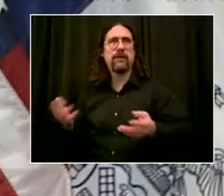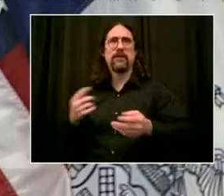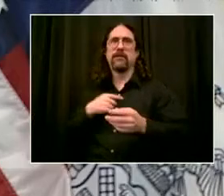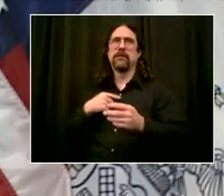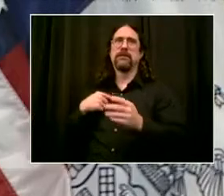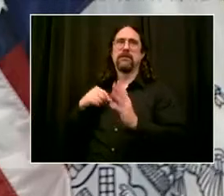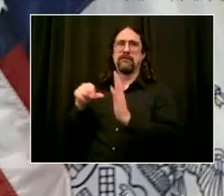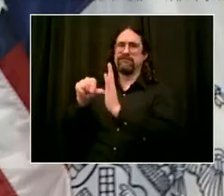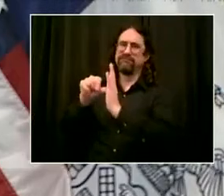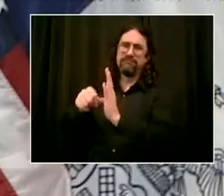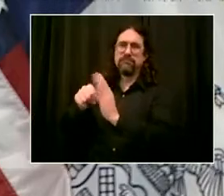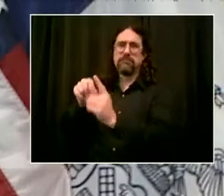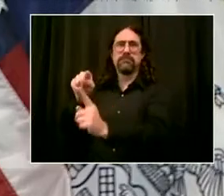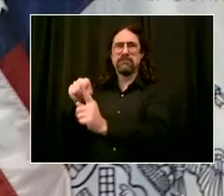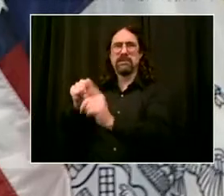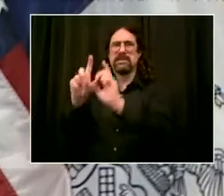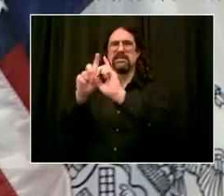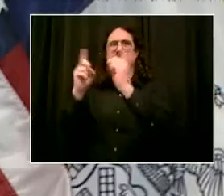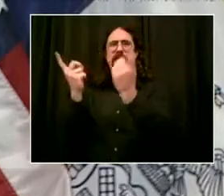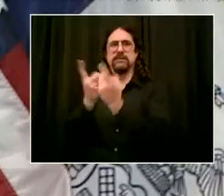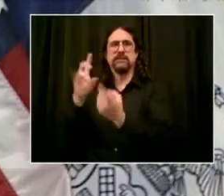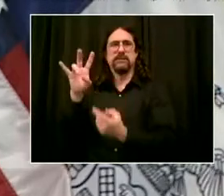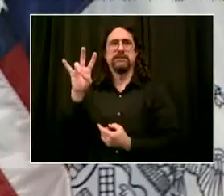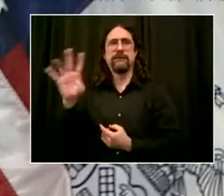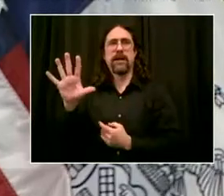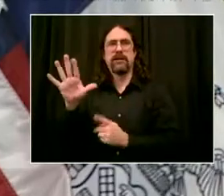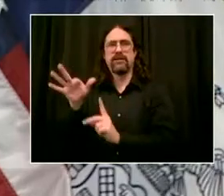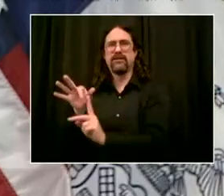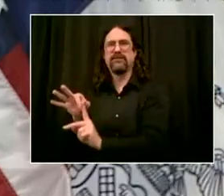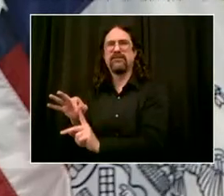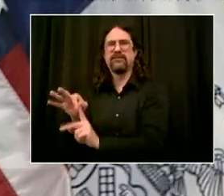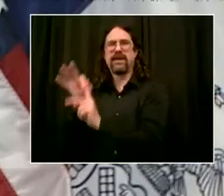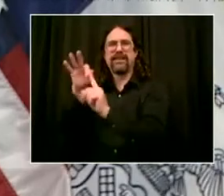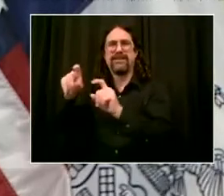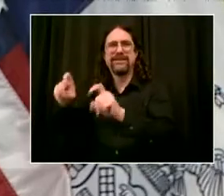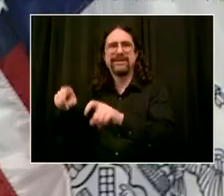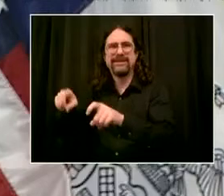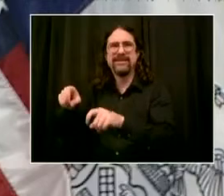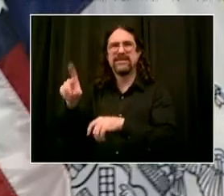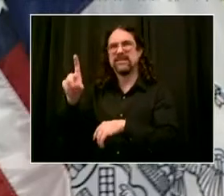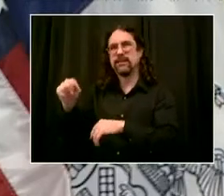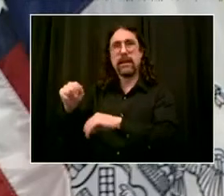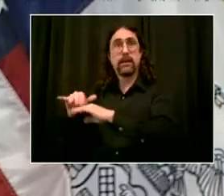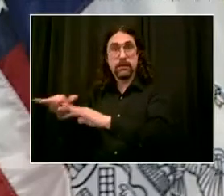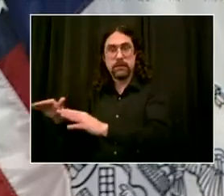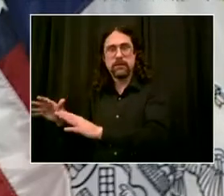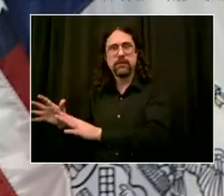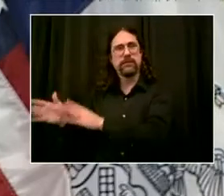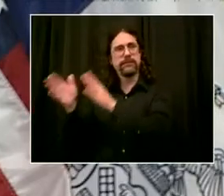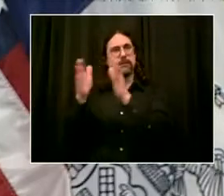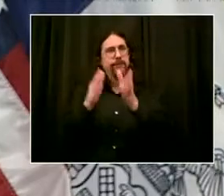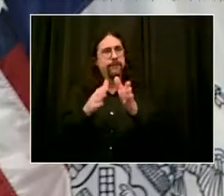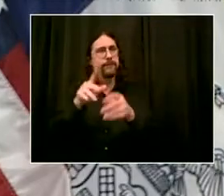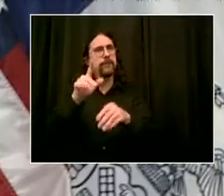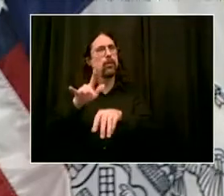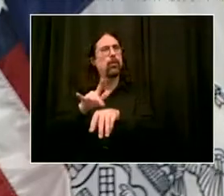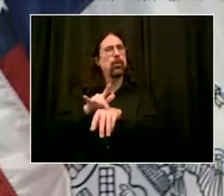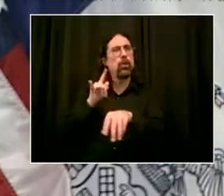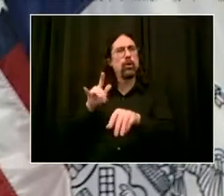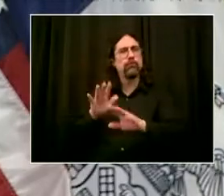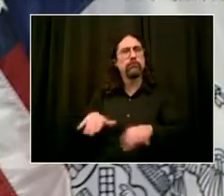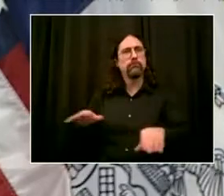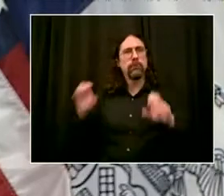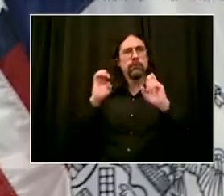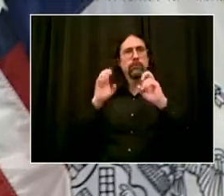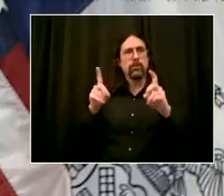do to make it come together but I want to give people a sense of how things are going to go in the coming weeks and the focus we're going to have as we build out this plan